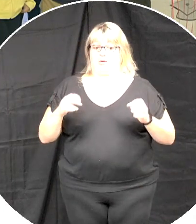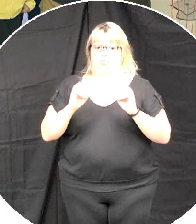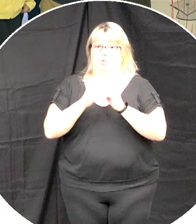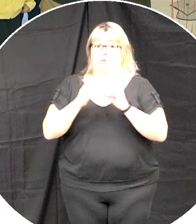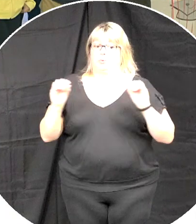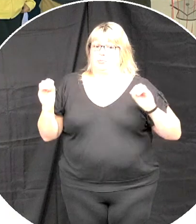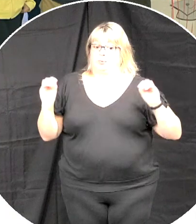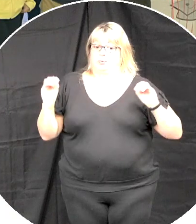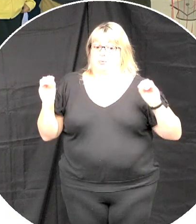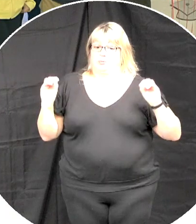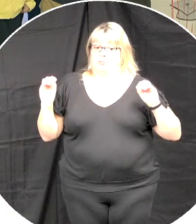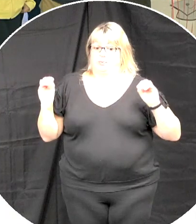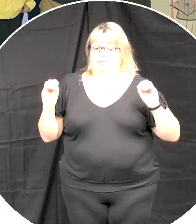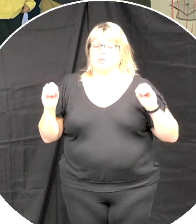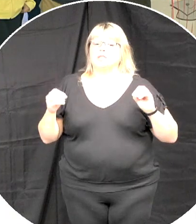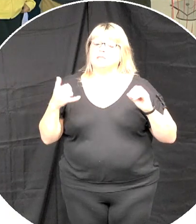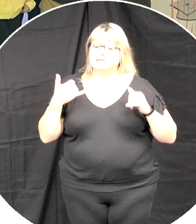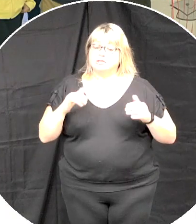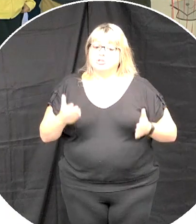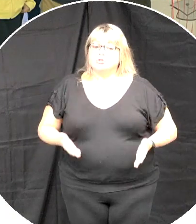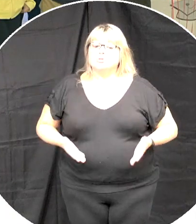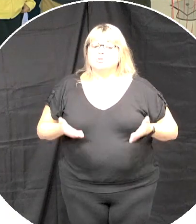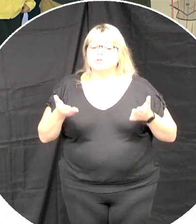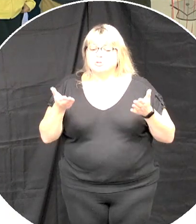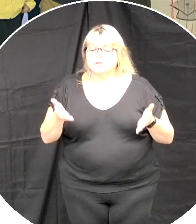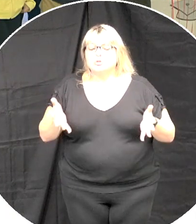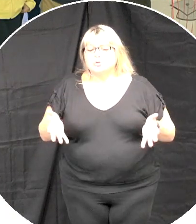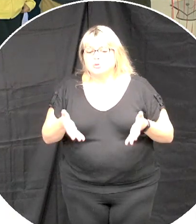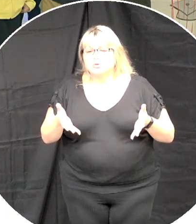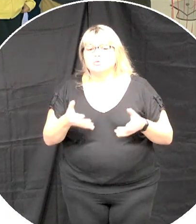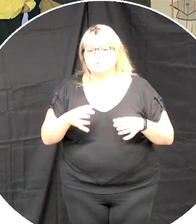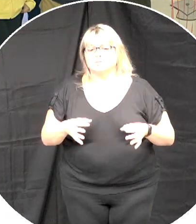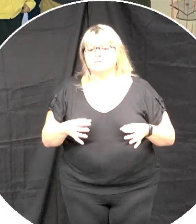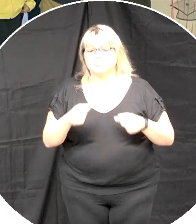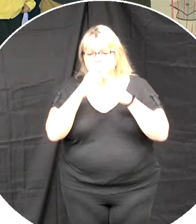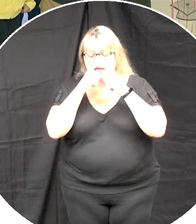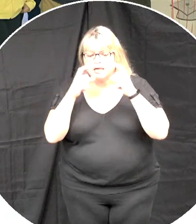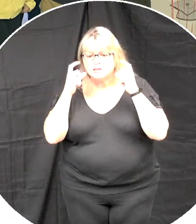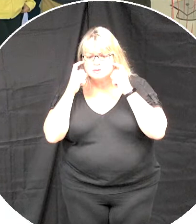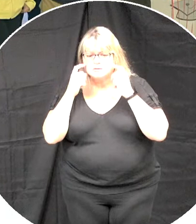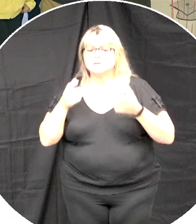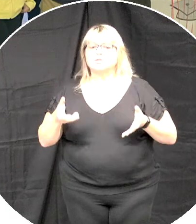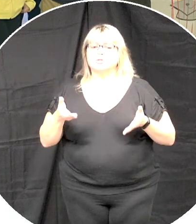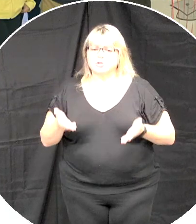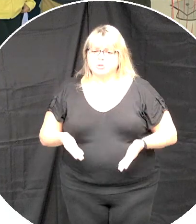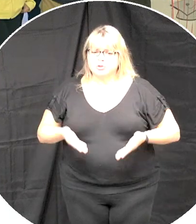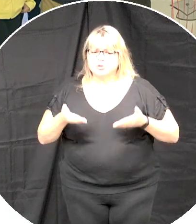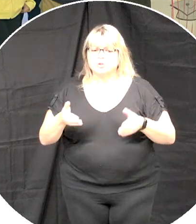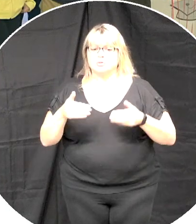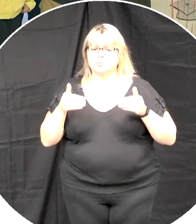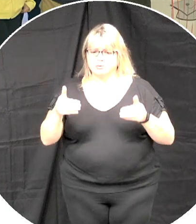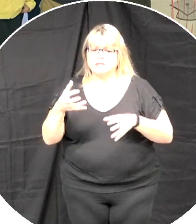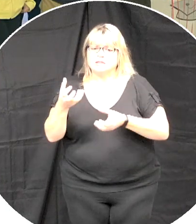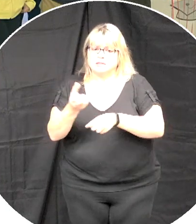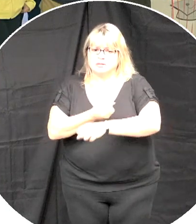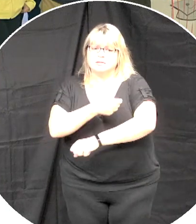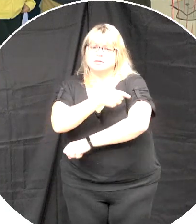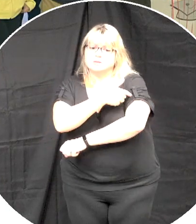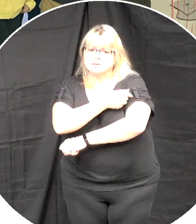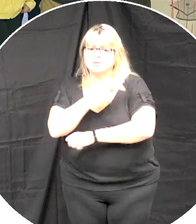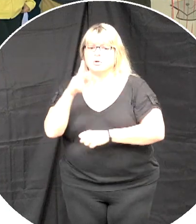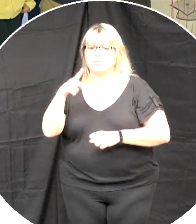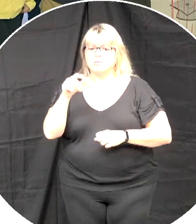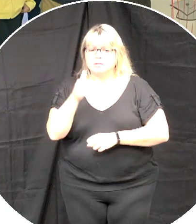strong recommendation for continued mask wearing, to keep up to date with vaccinations, and if there's any new or emerging